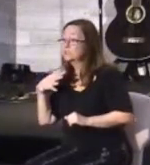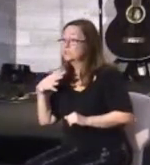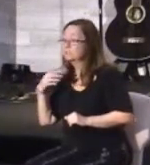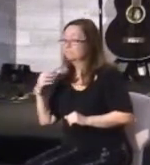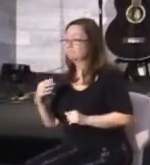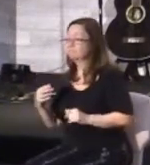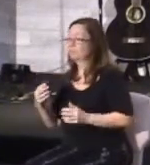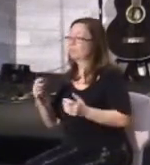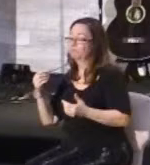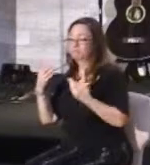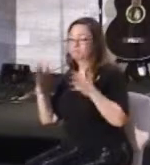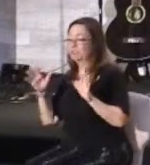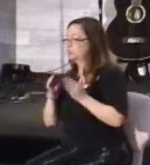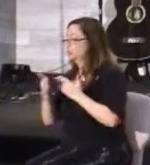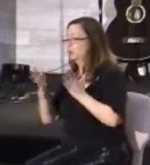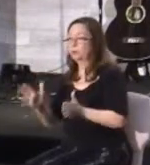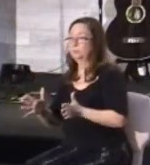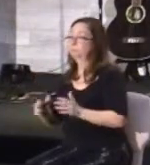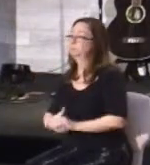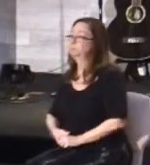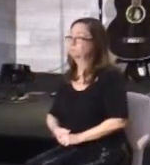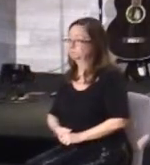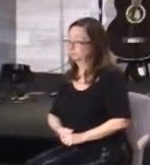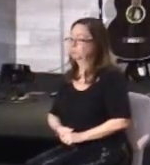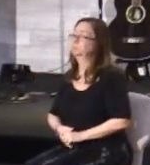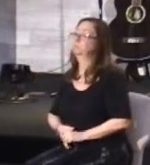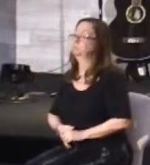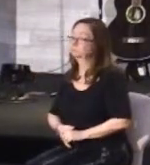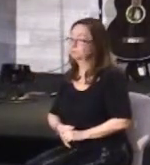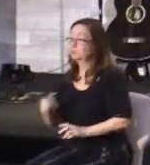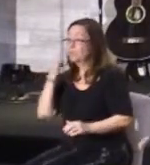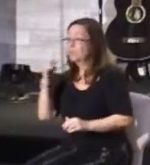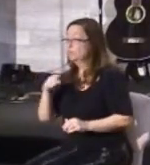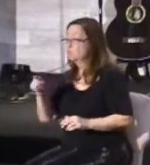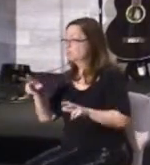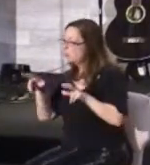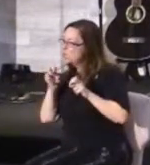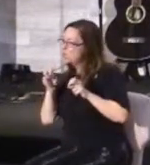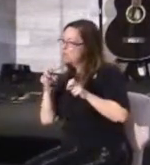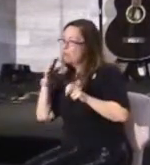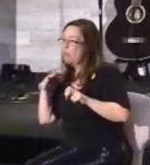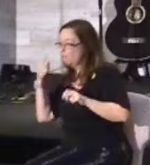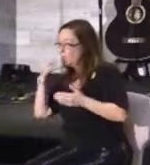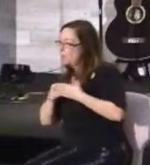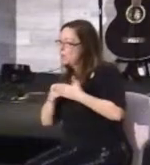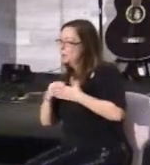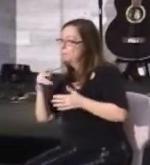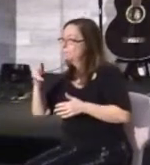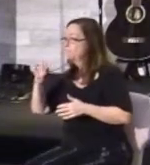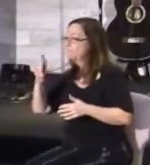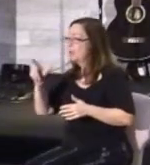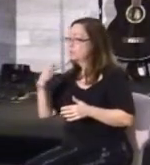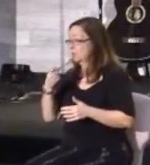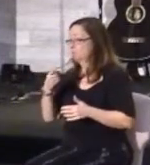with them, you have already become an adulterer or an adulteress. If you've had greed or lust for money, Paul tells